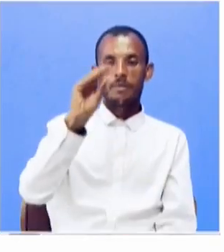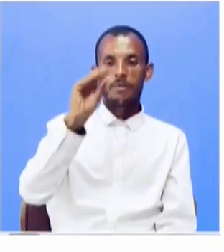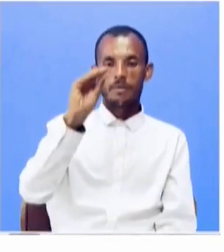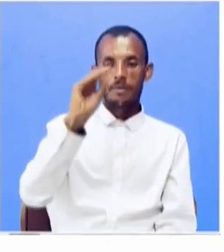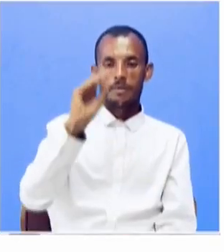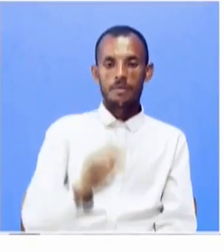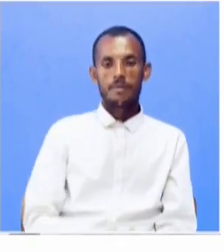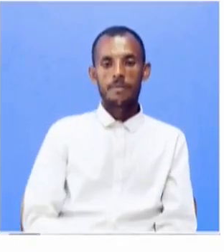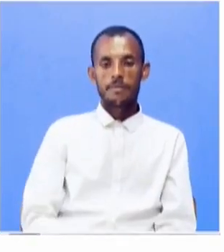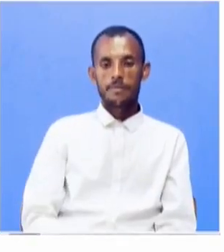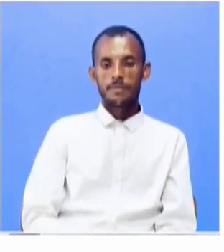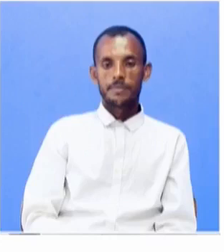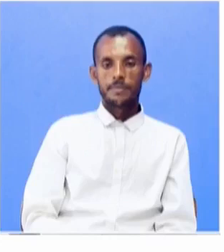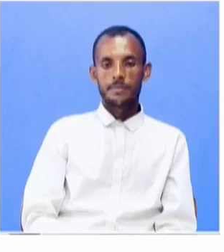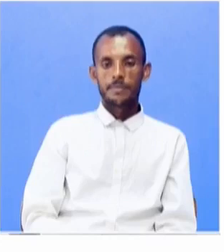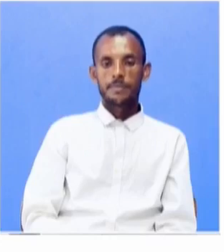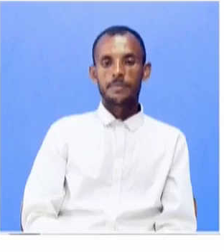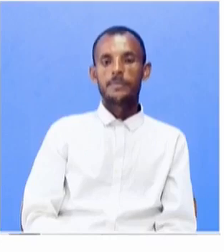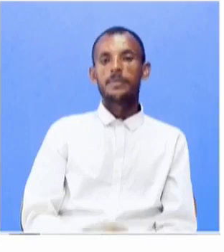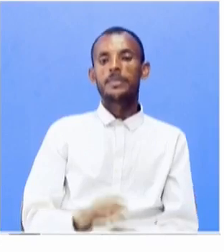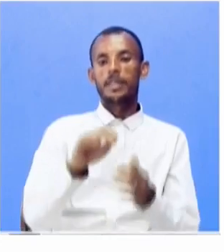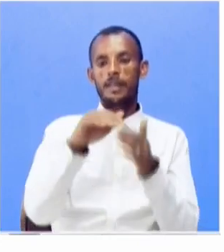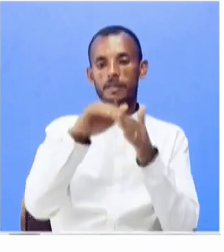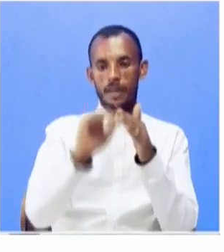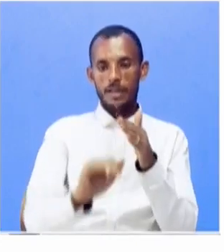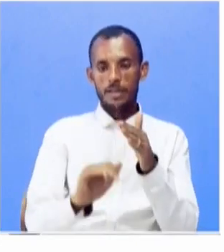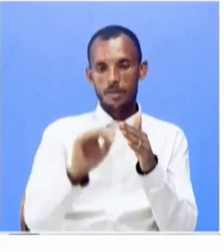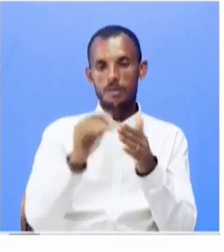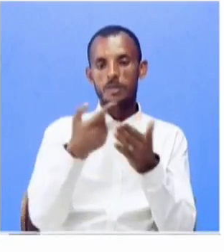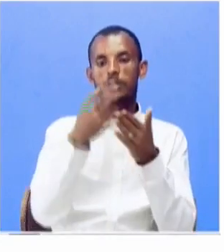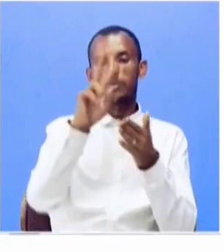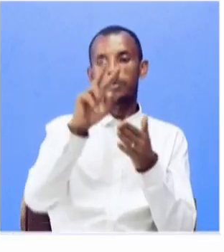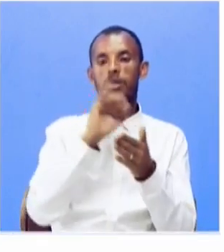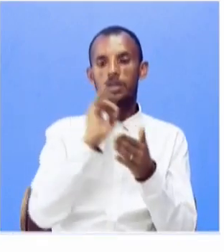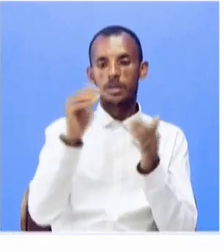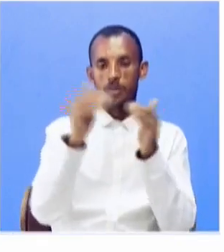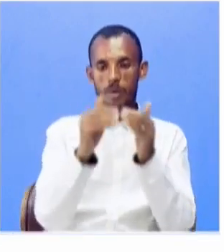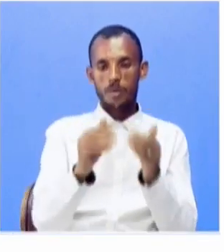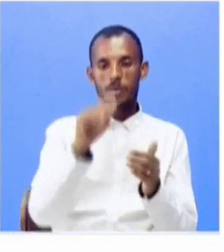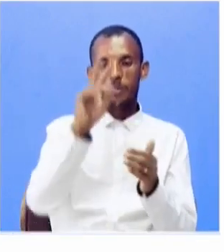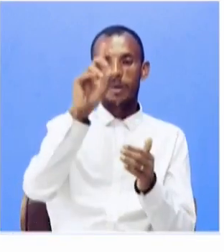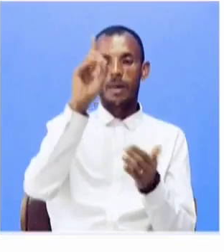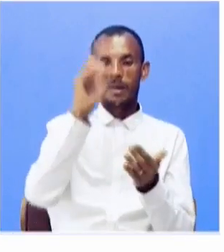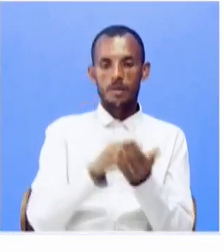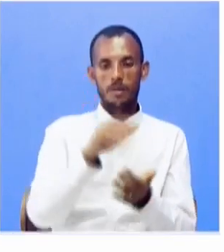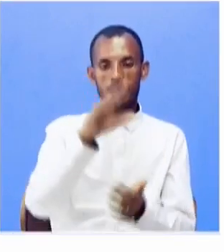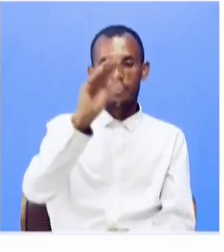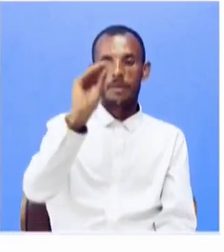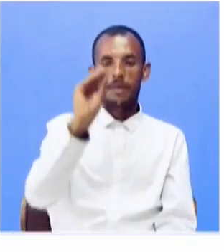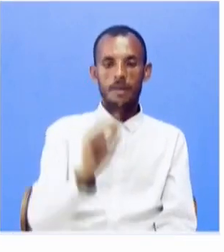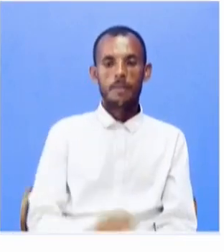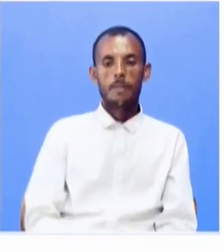1,050. The difference of these two gives us 1,050. So